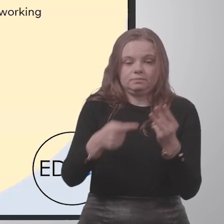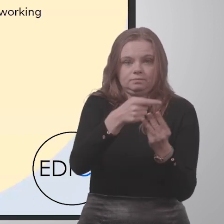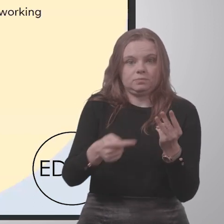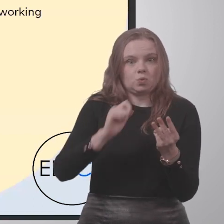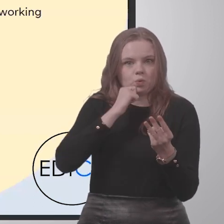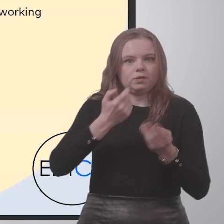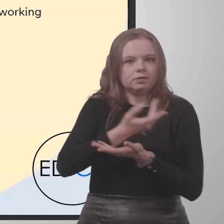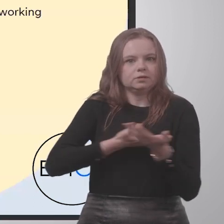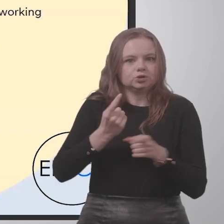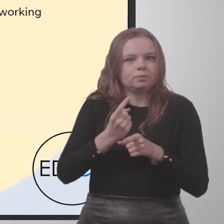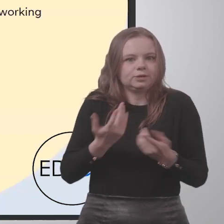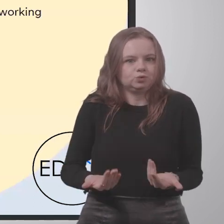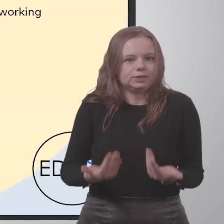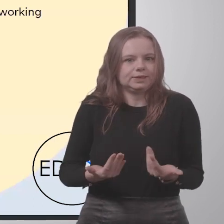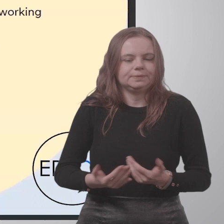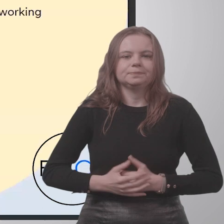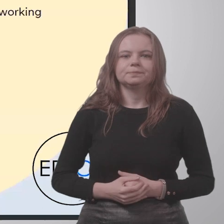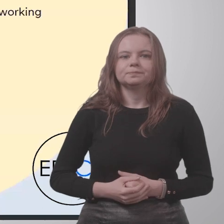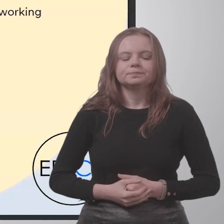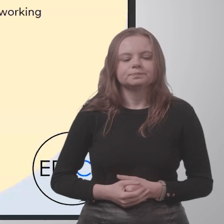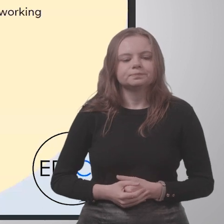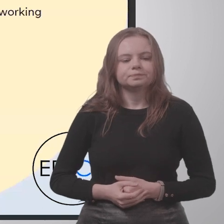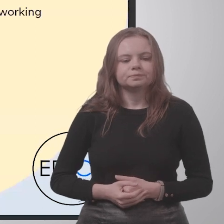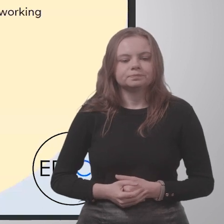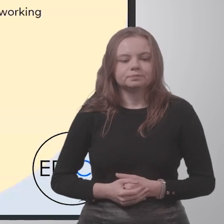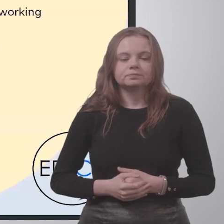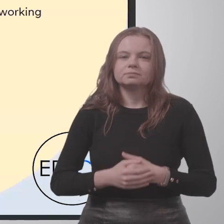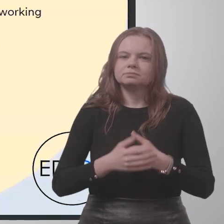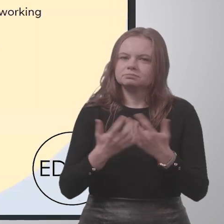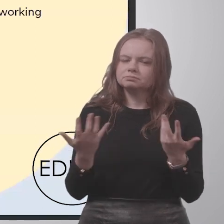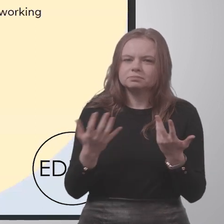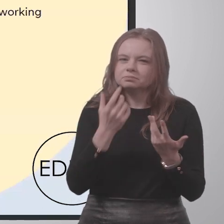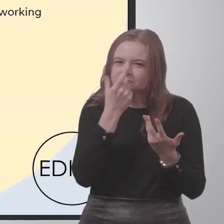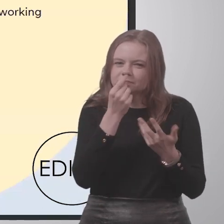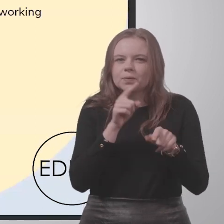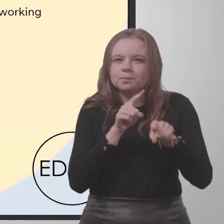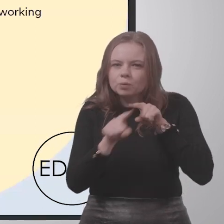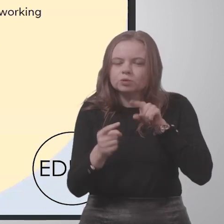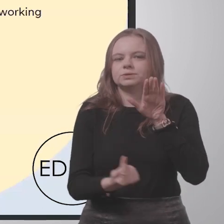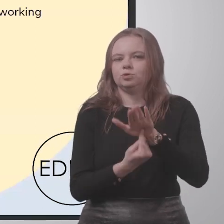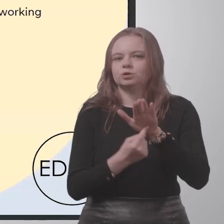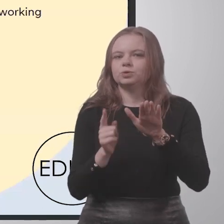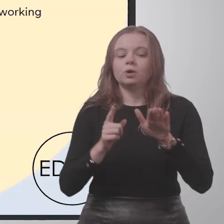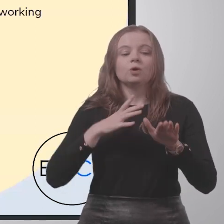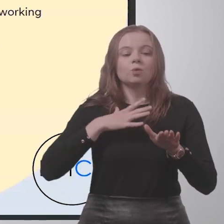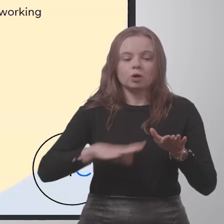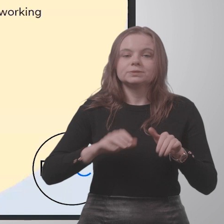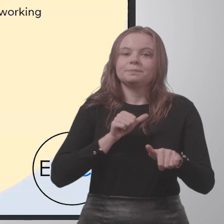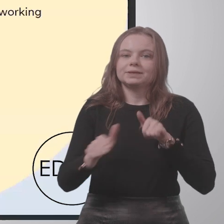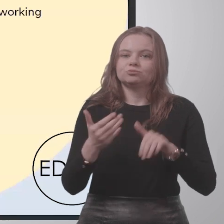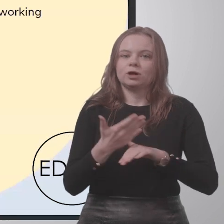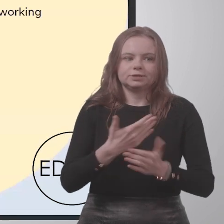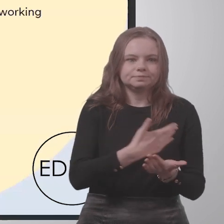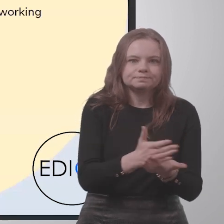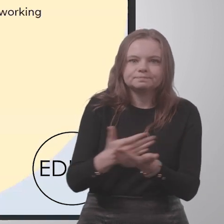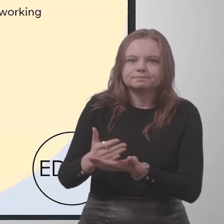we're going to kind of be discussing today in quite a lucid way. And perhaps most importantly, the sharing of best practice and how we